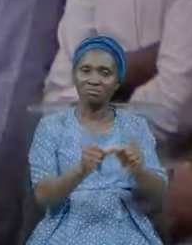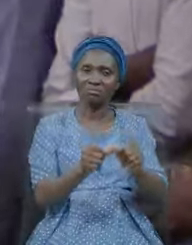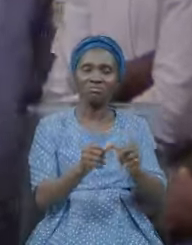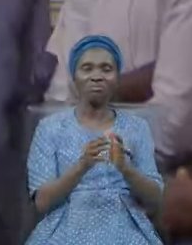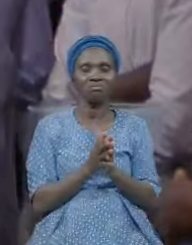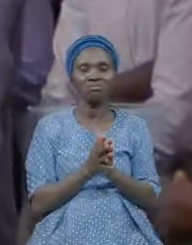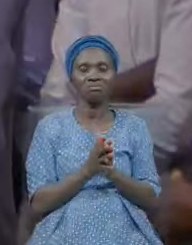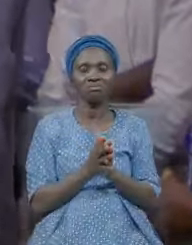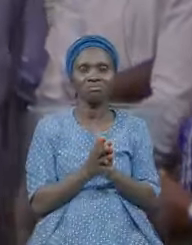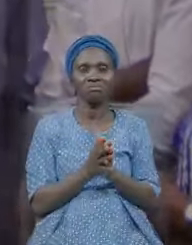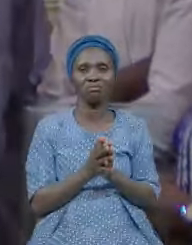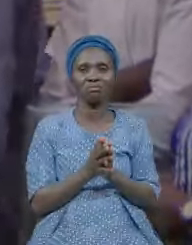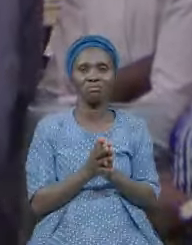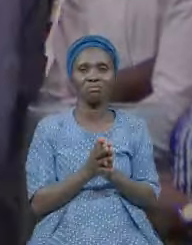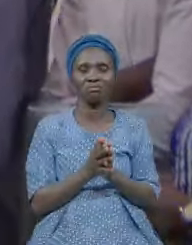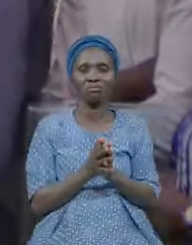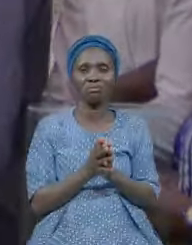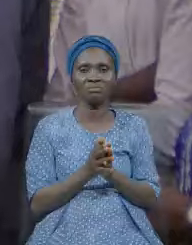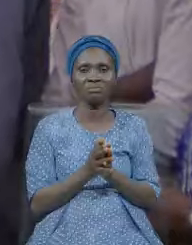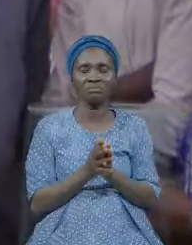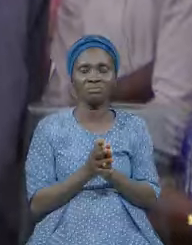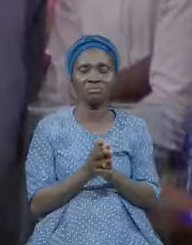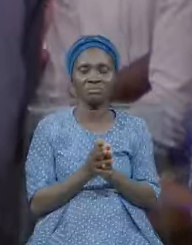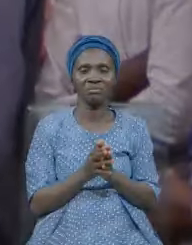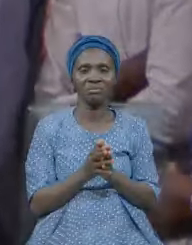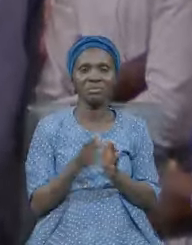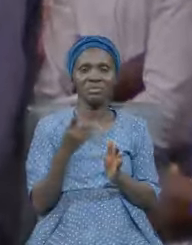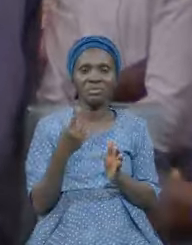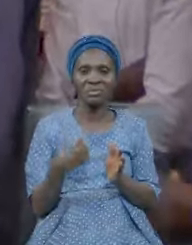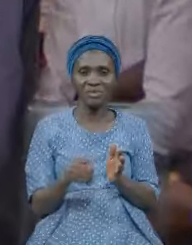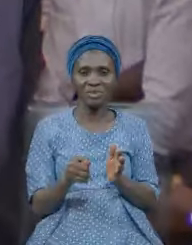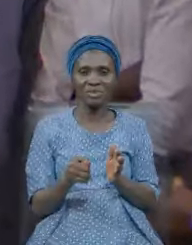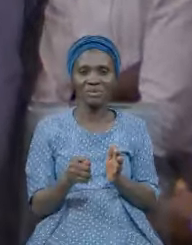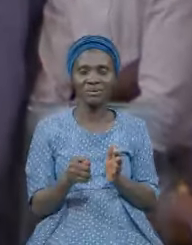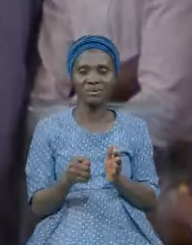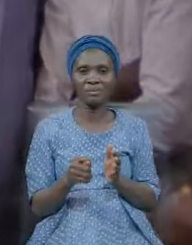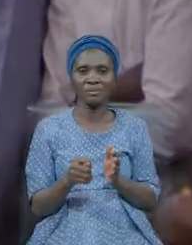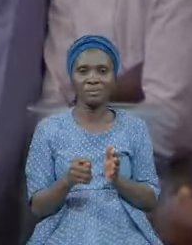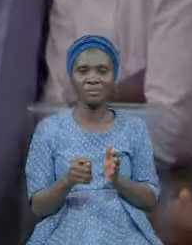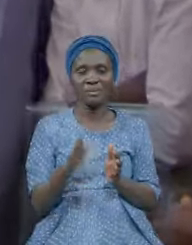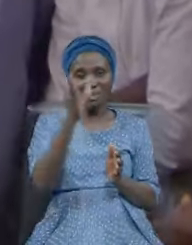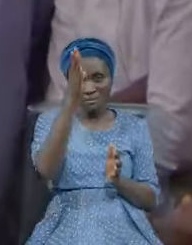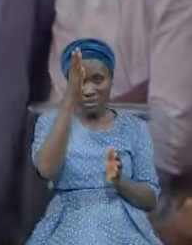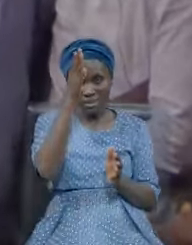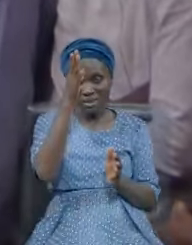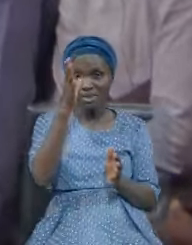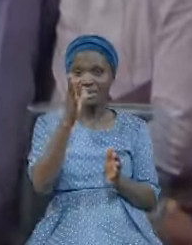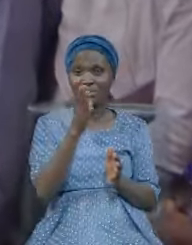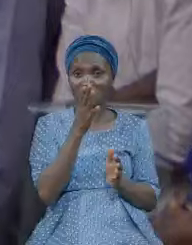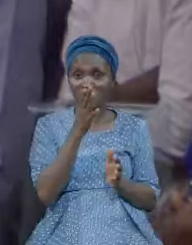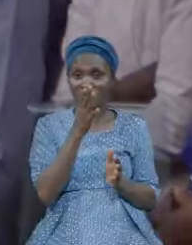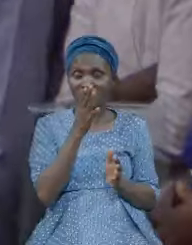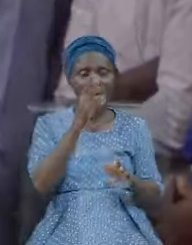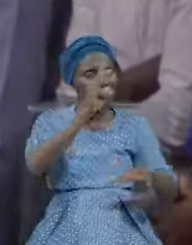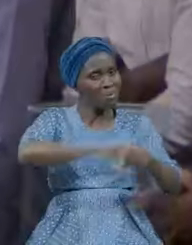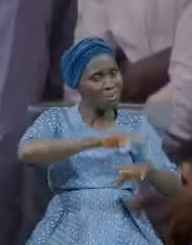The father figure, the mother figure in his life said, "Samson, my